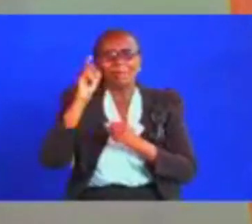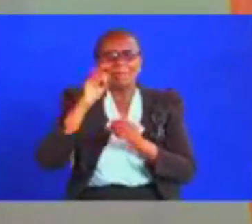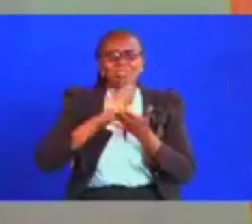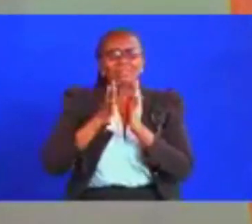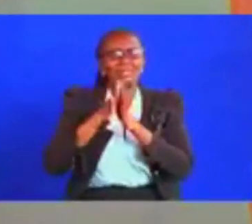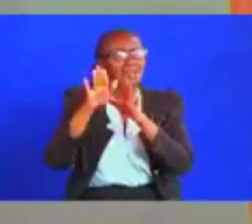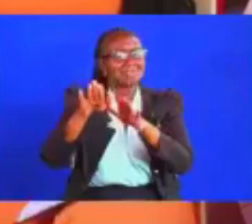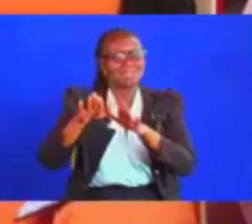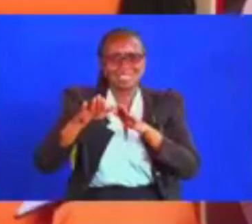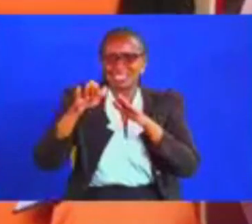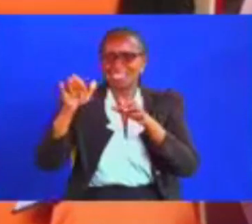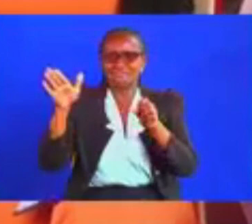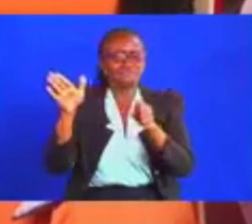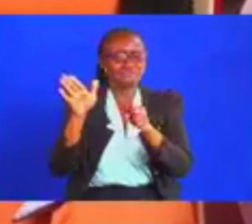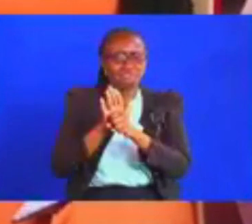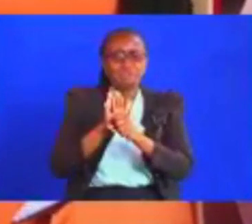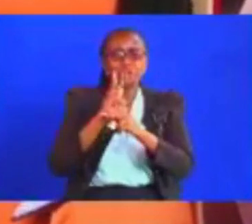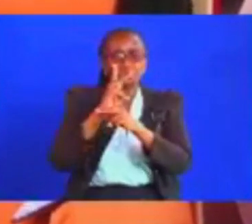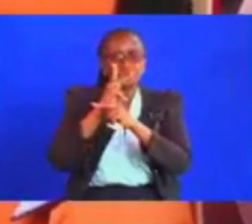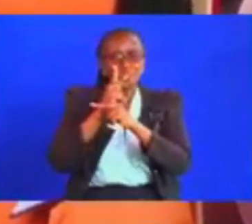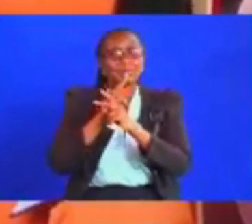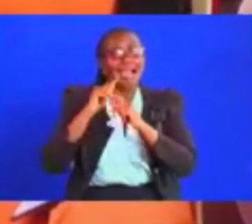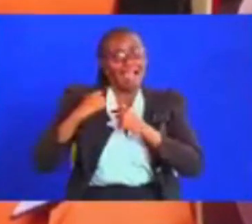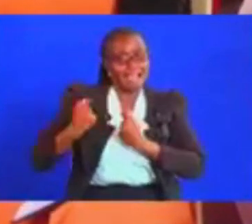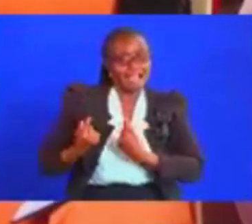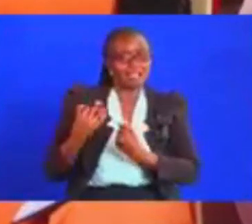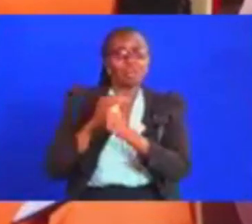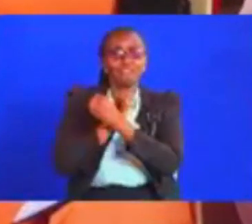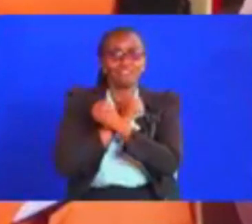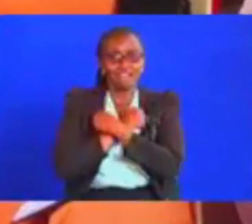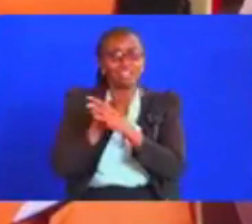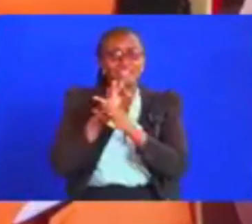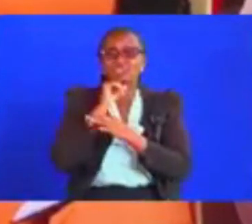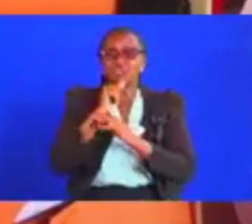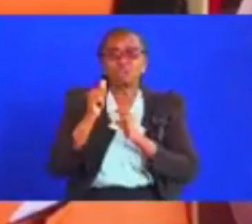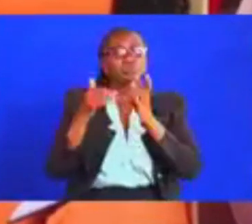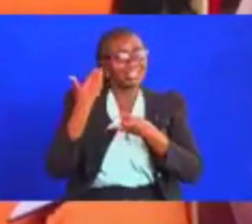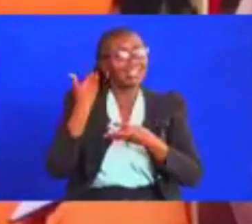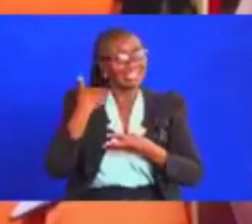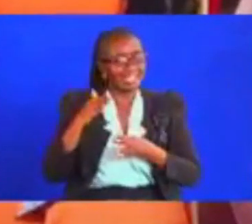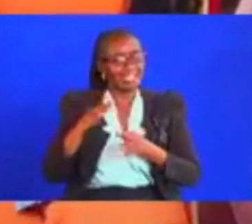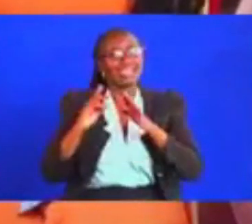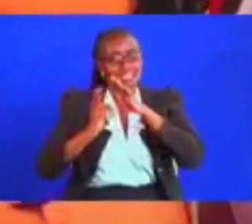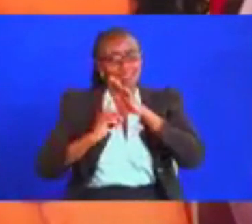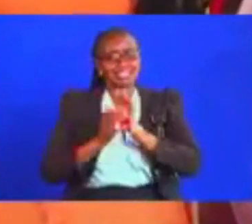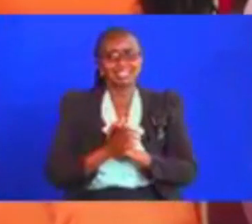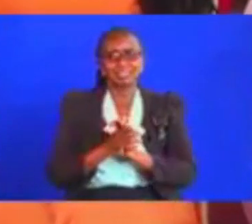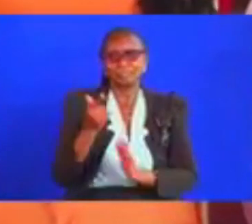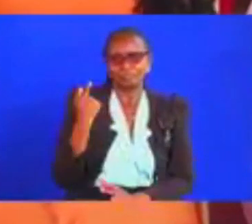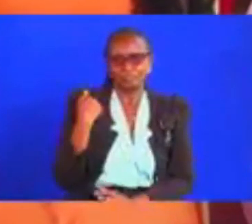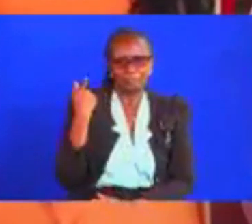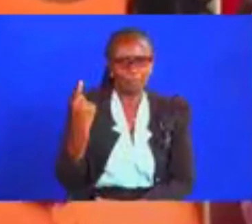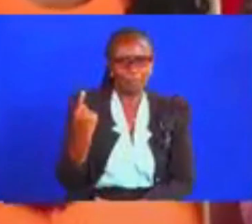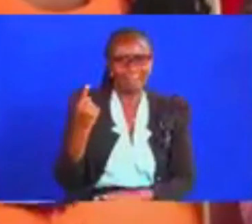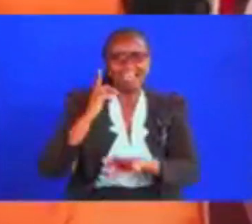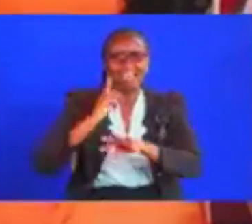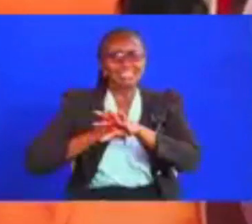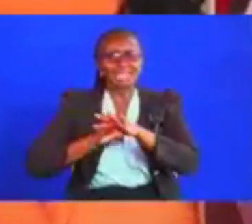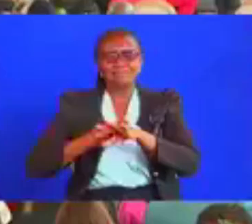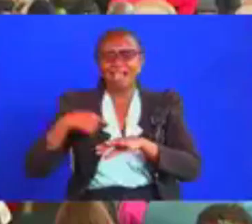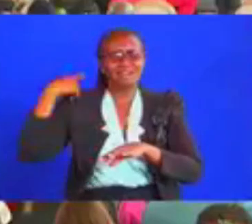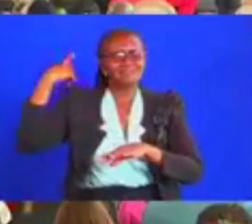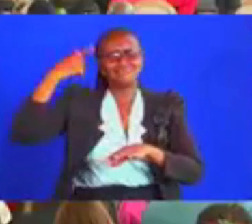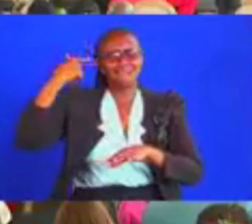careful to keep a heart of love. If not, we will hate those ministries. Number one, when a madman